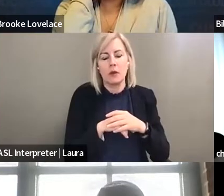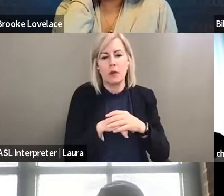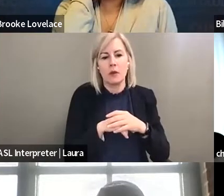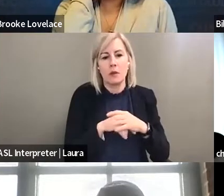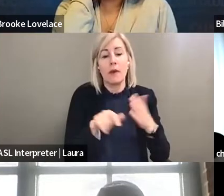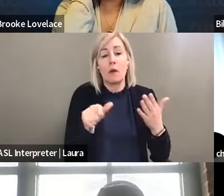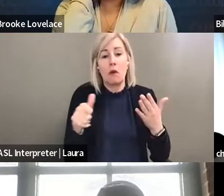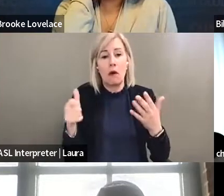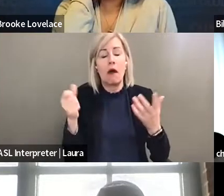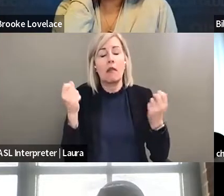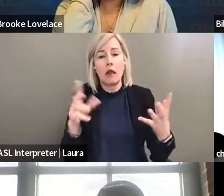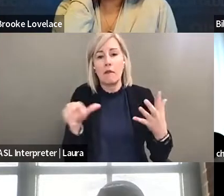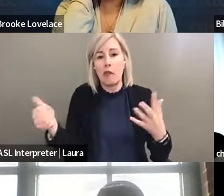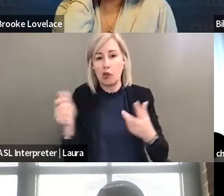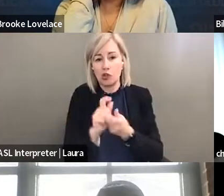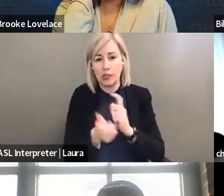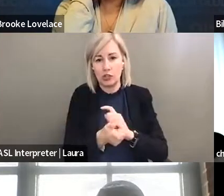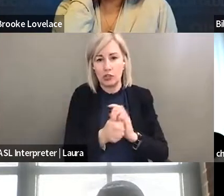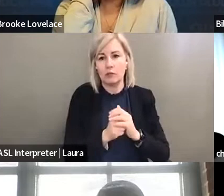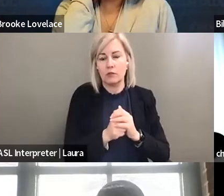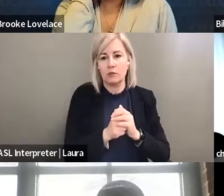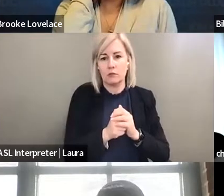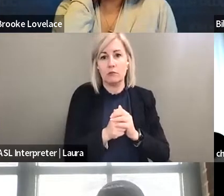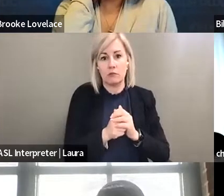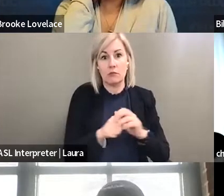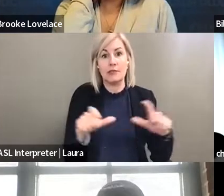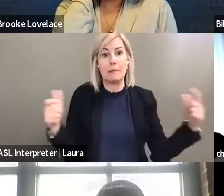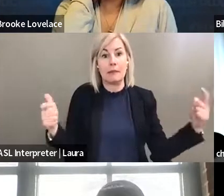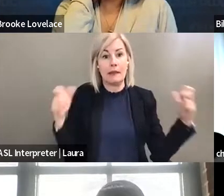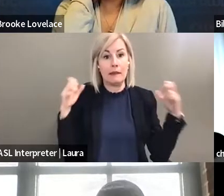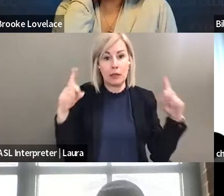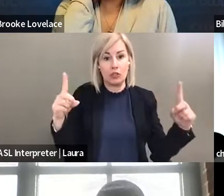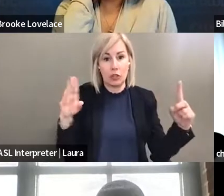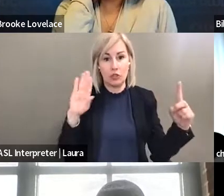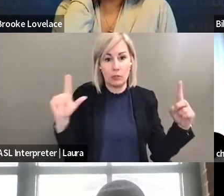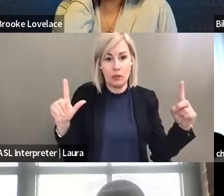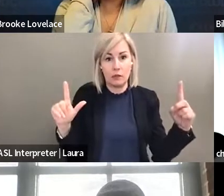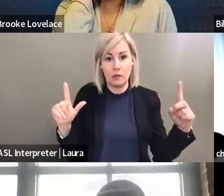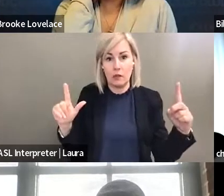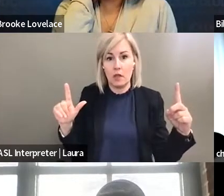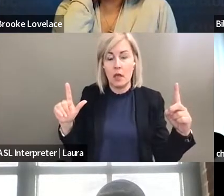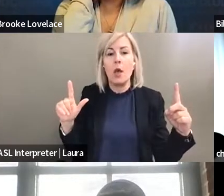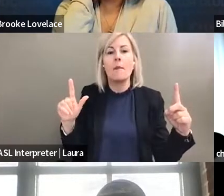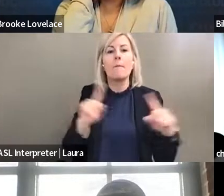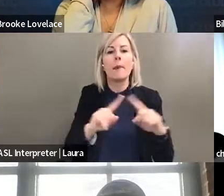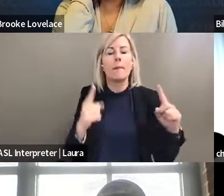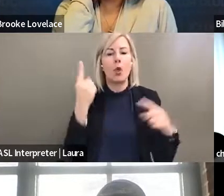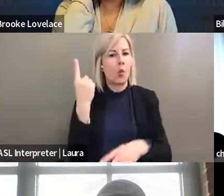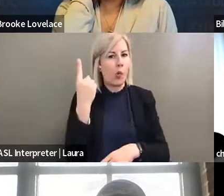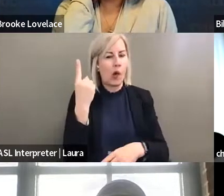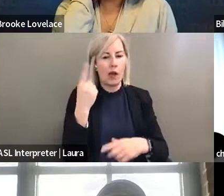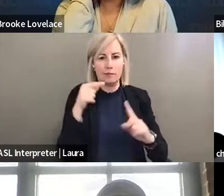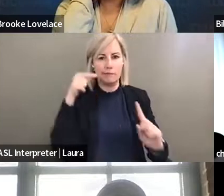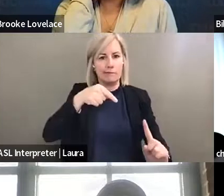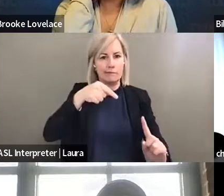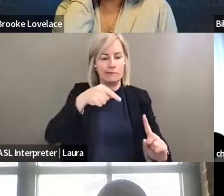other changes in that bill. It's a pretty big education bill, but the one sticking point right now